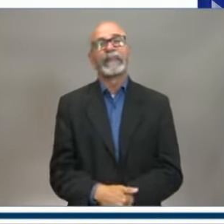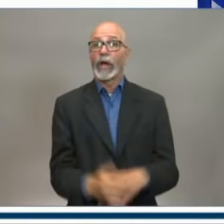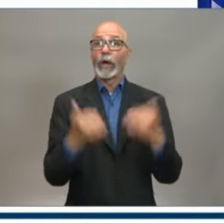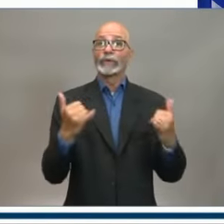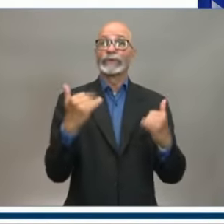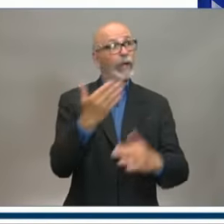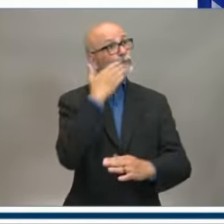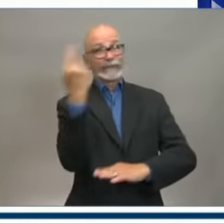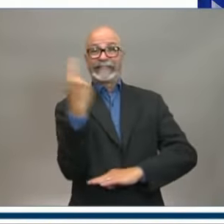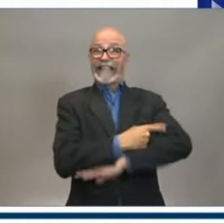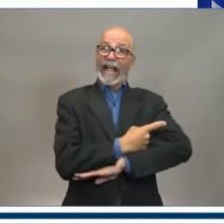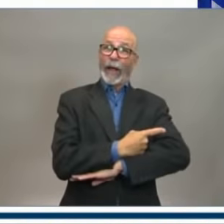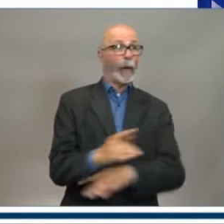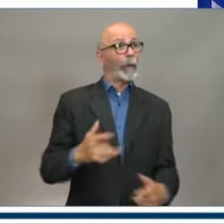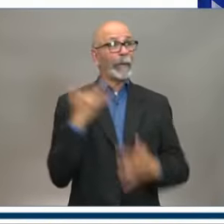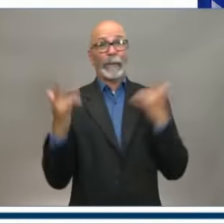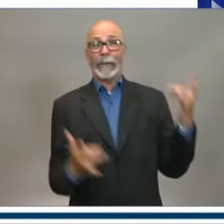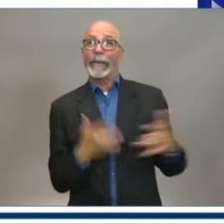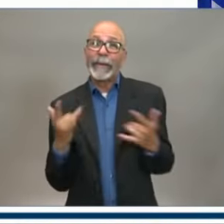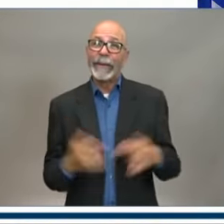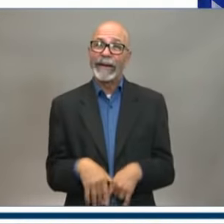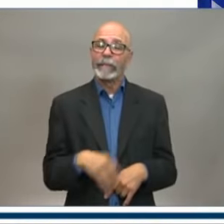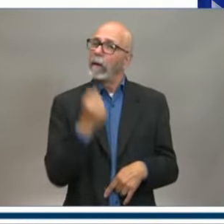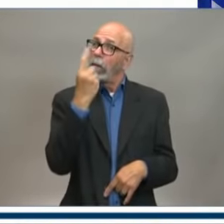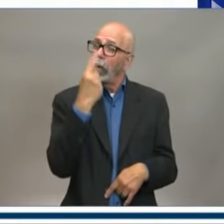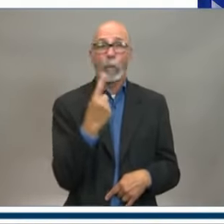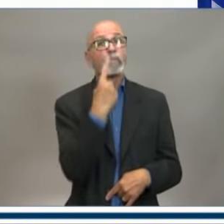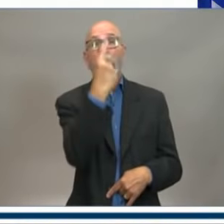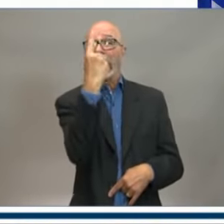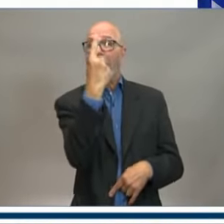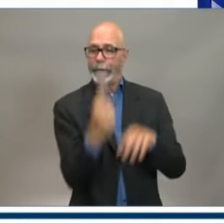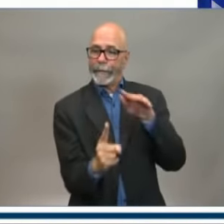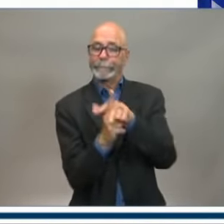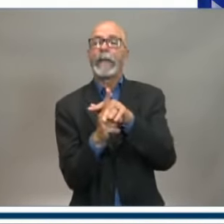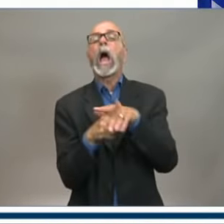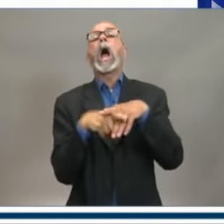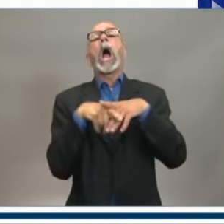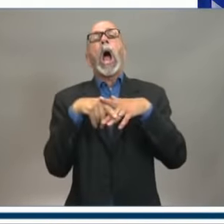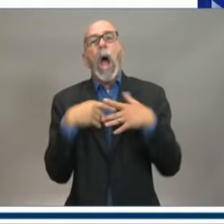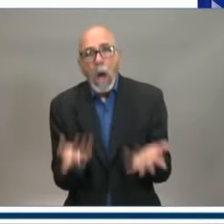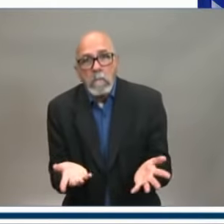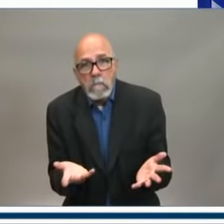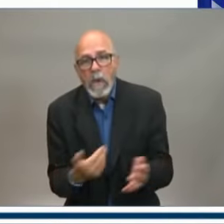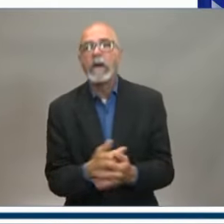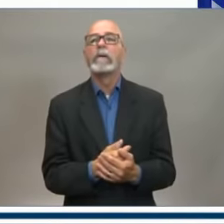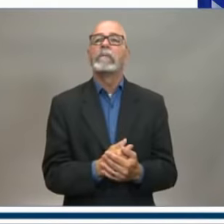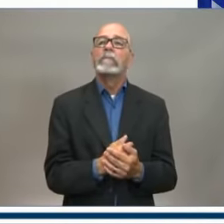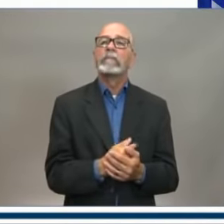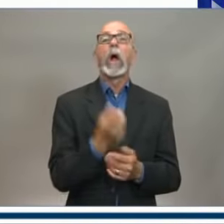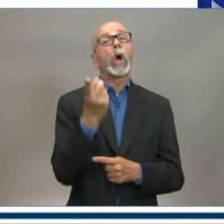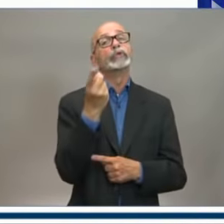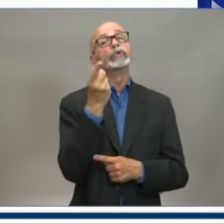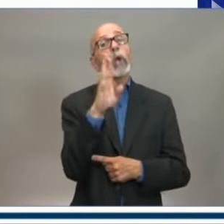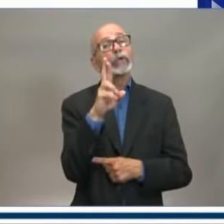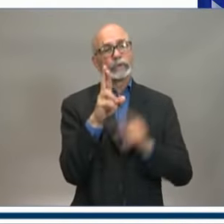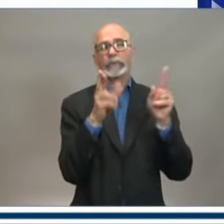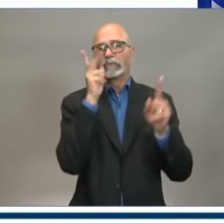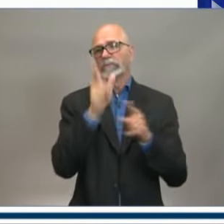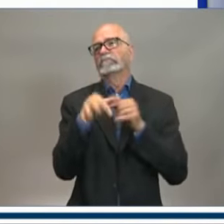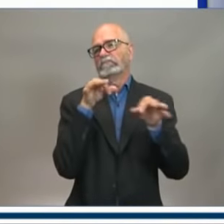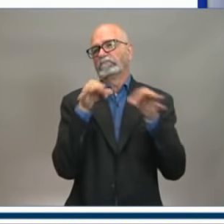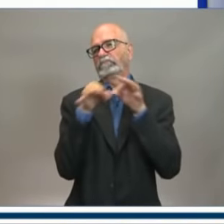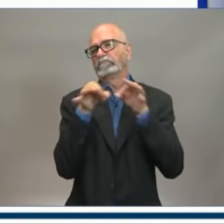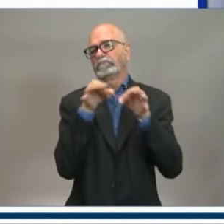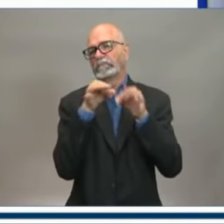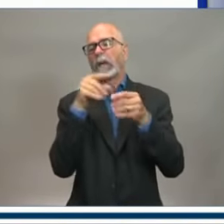cases. We have one new case today that has been reported. Dr. Strang will have details, but I want to say thank you to